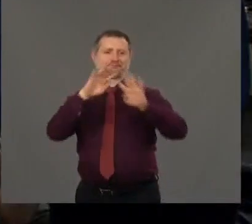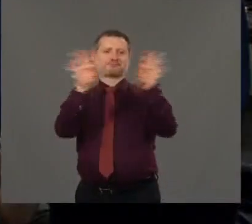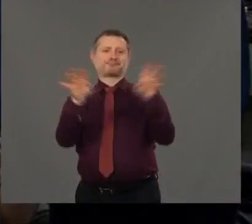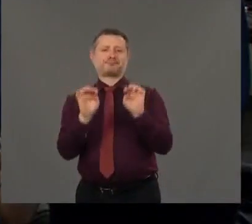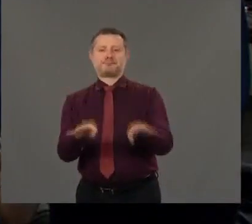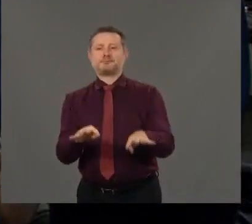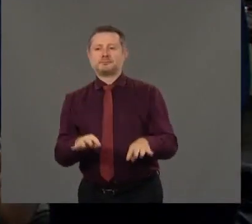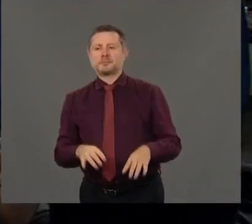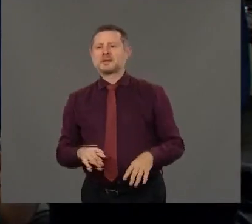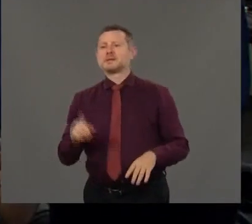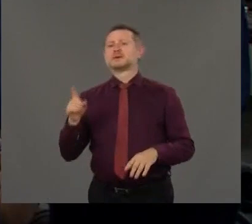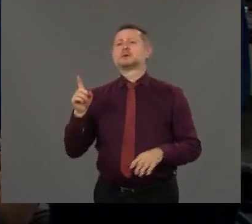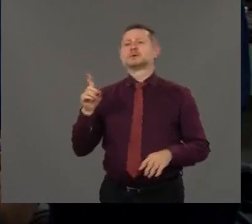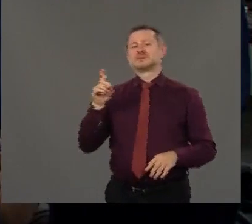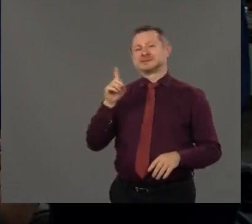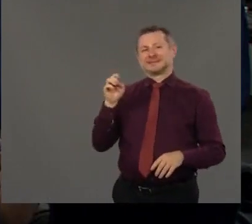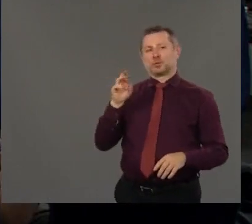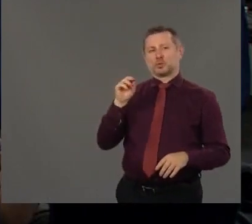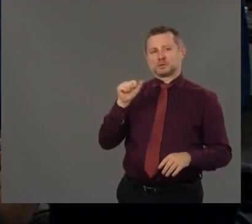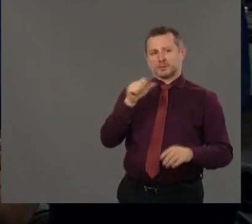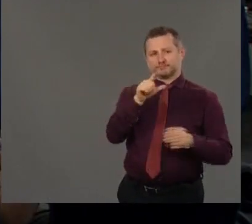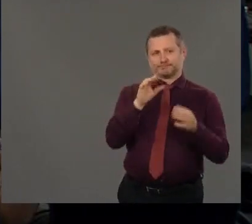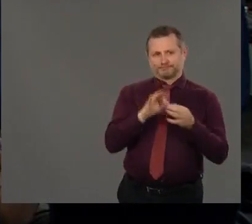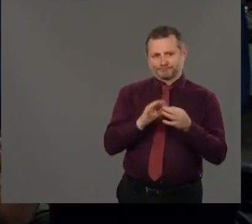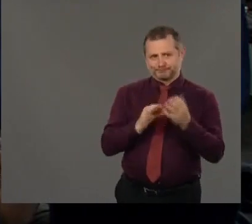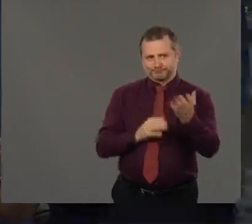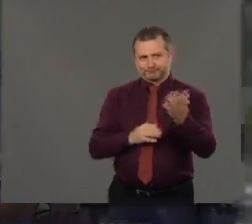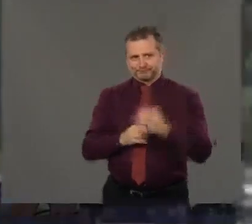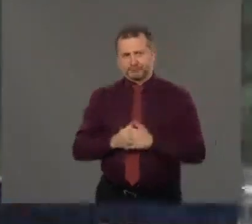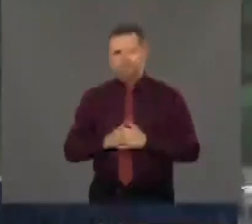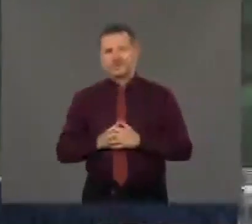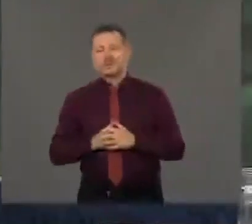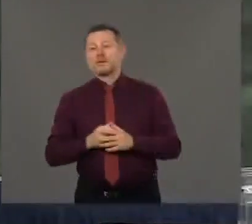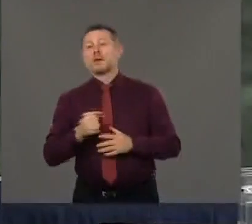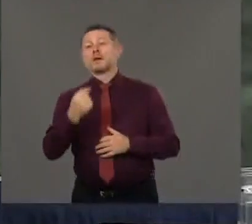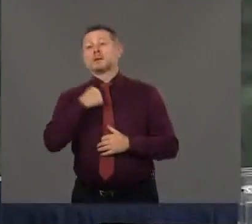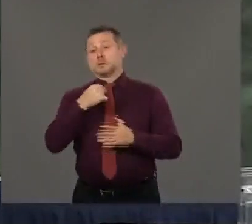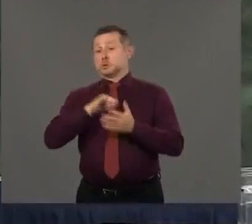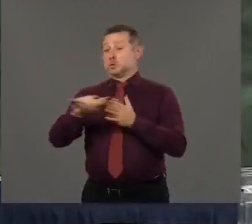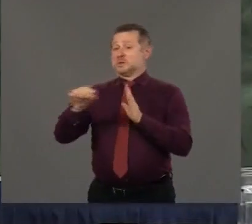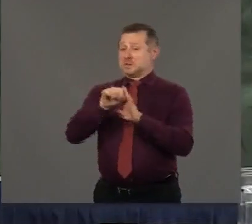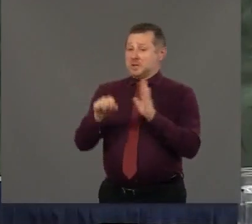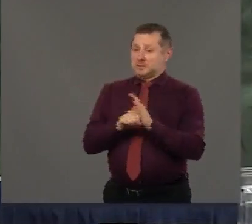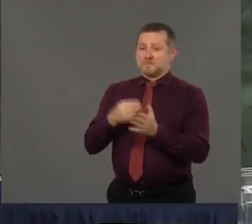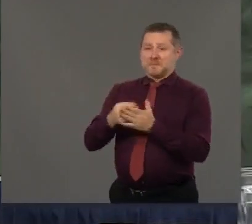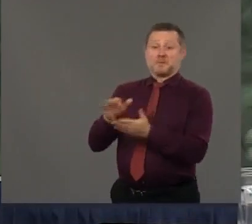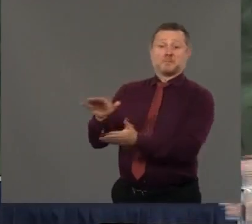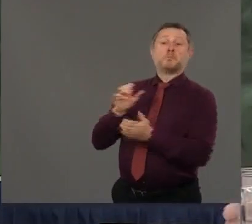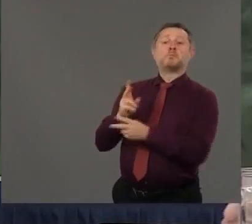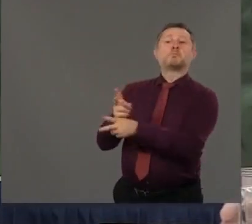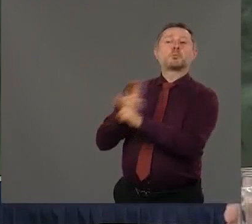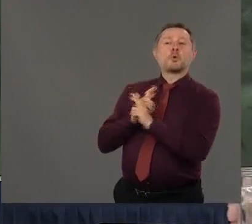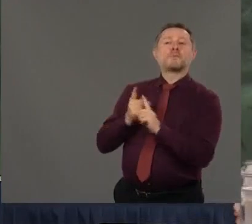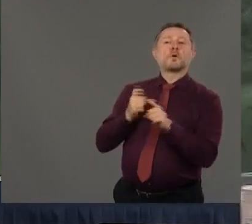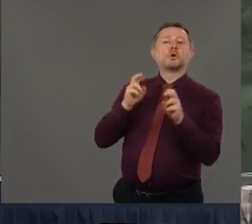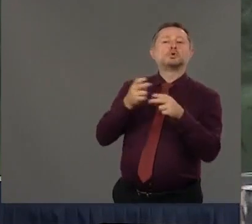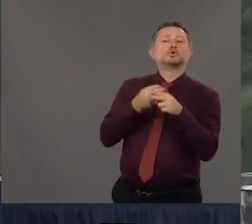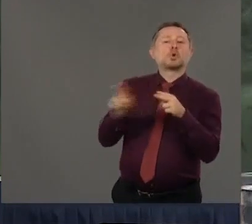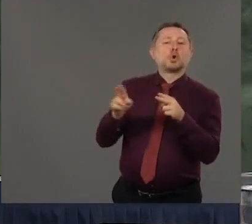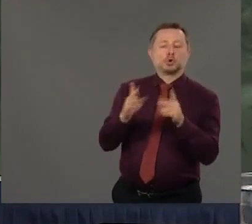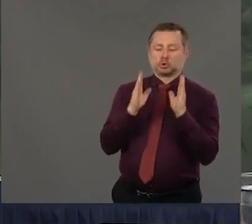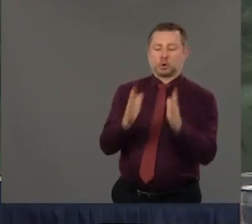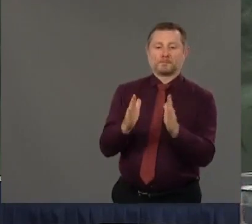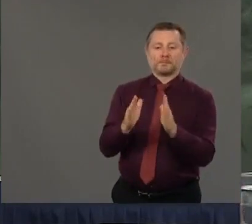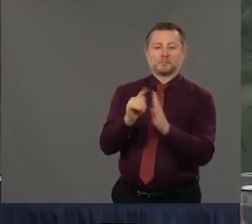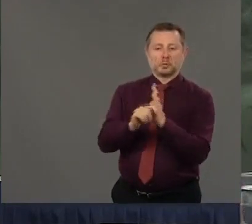if I could just add, the debt that the state allowed ourselves to take out during the budget was short-term debt. So when